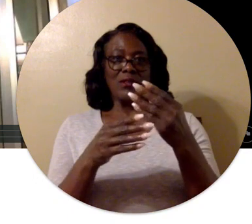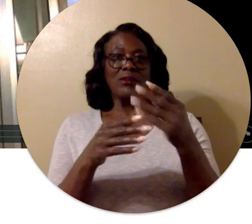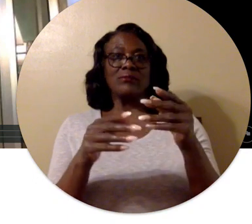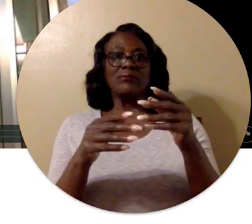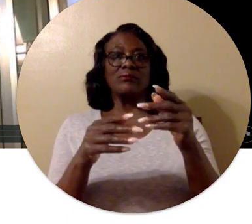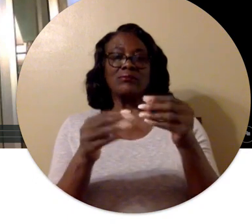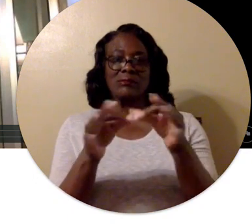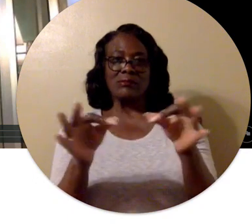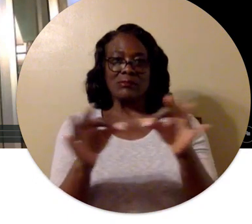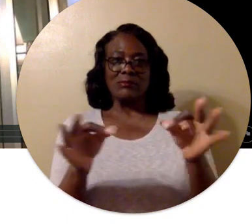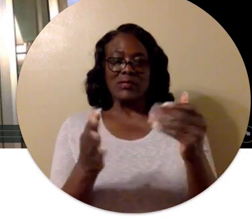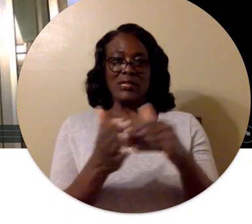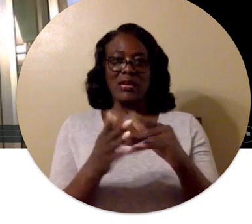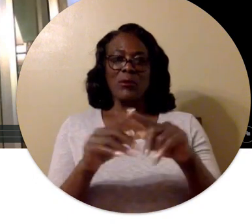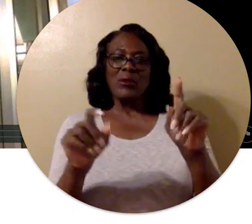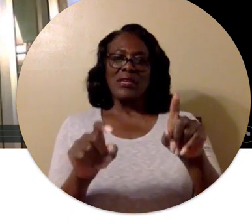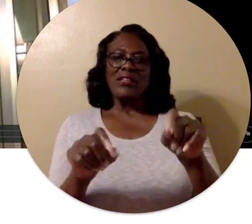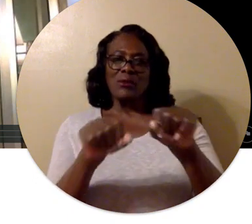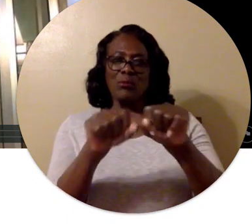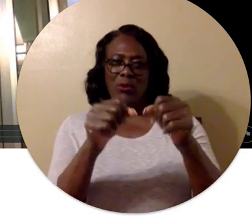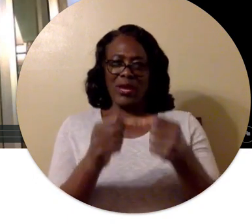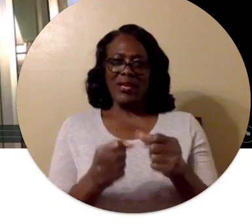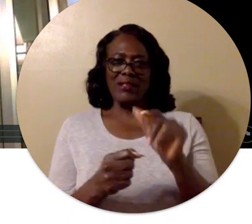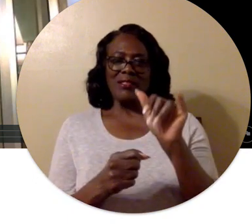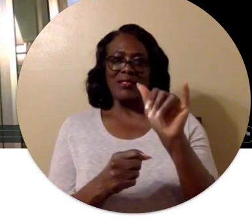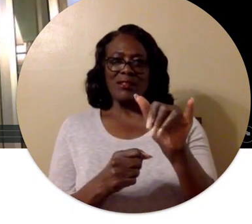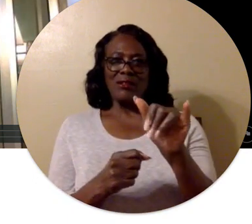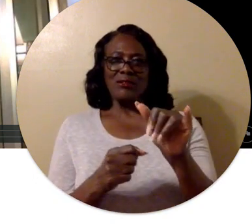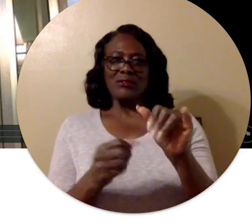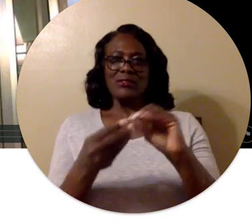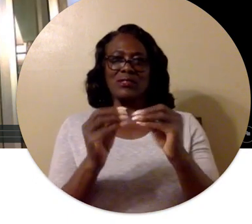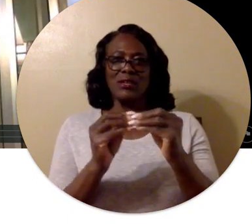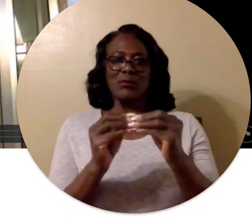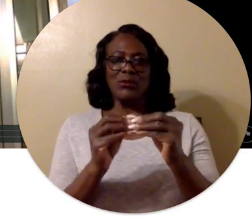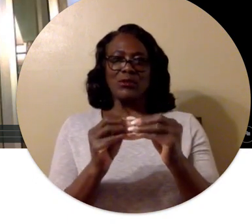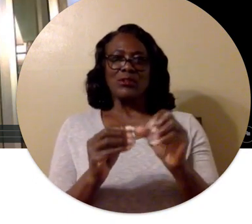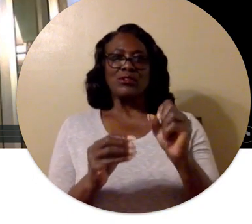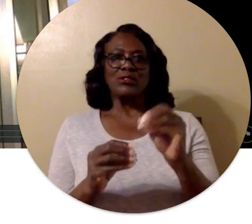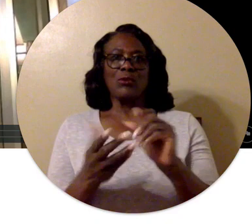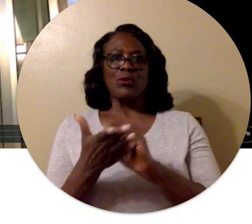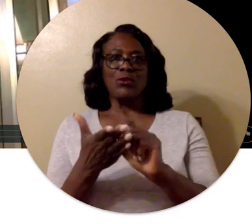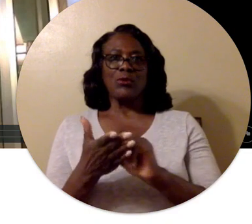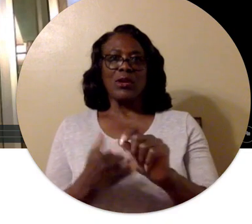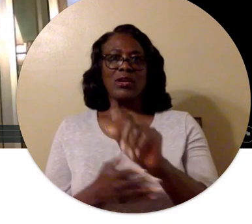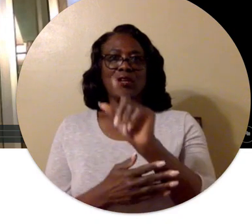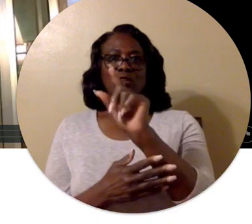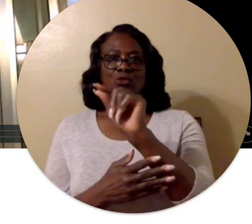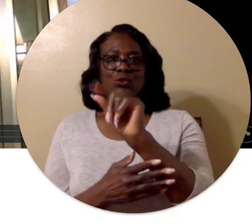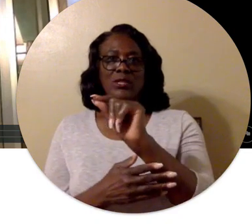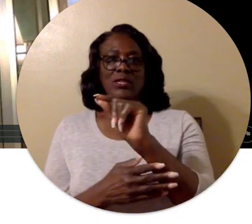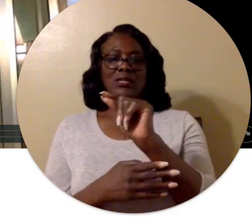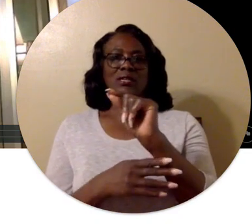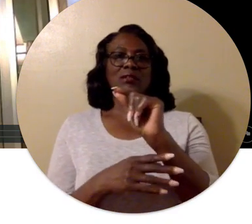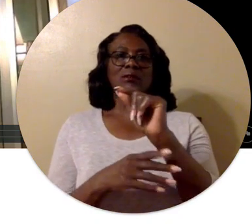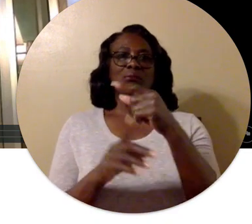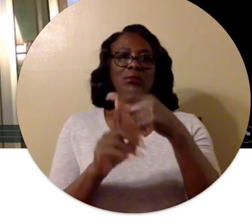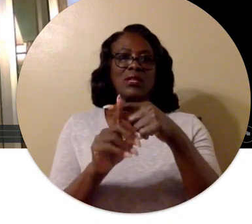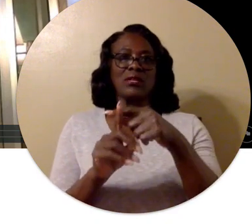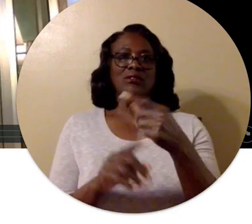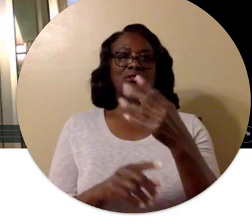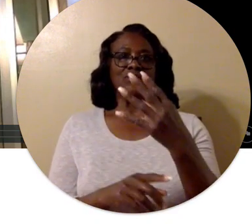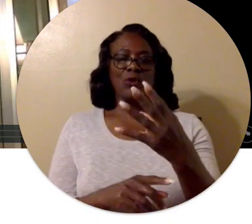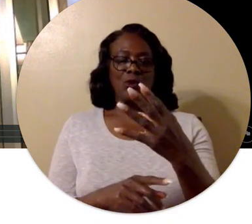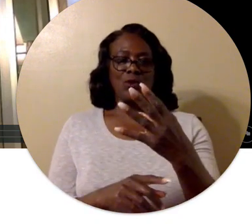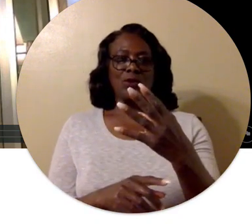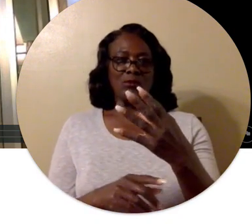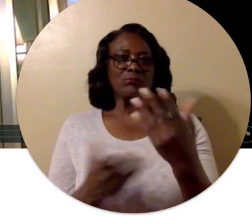apart both of those numbers. So we're going to write this as 20 plus 4, right? We know that we can write 24